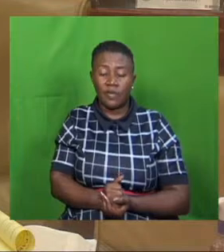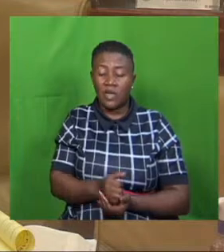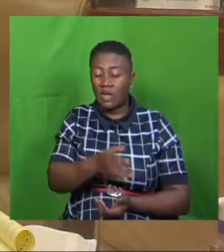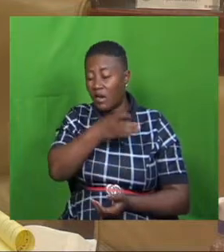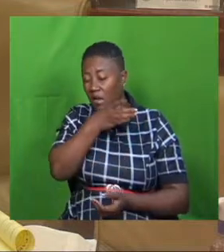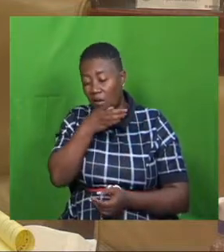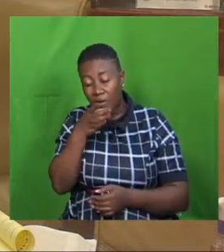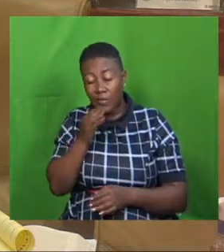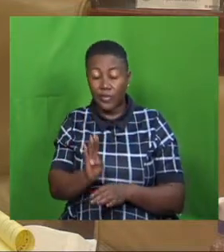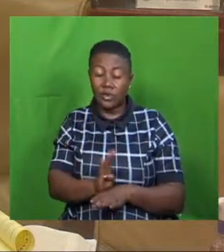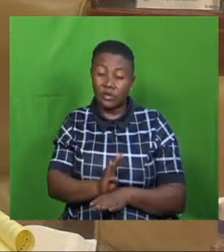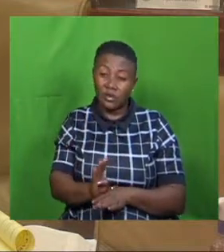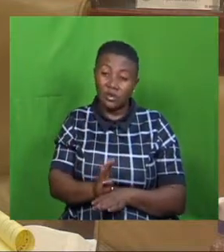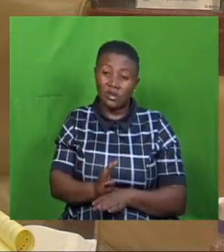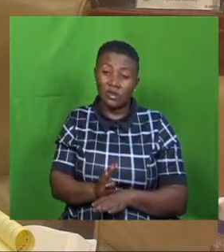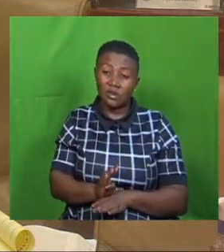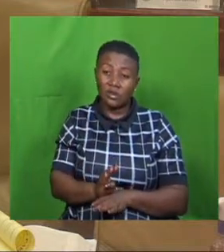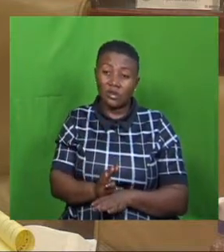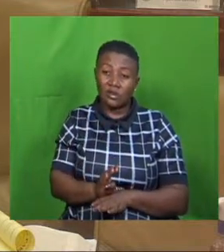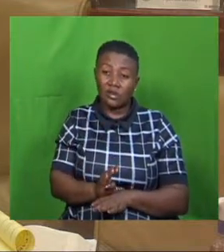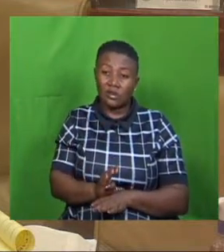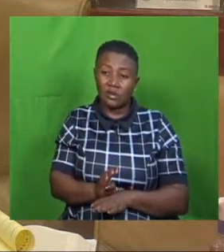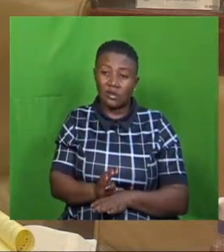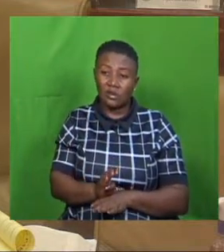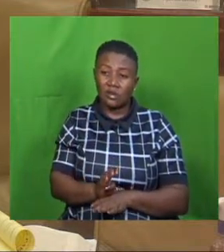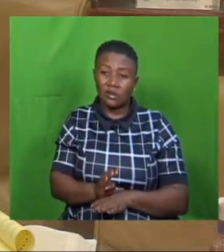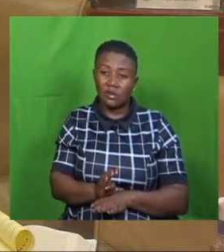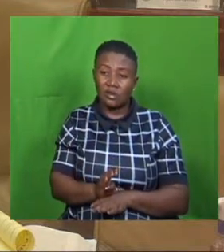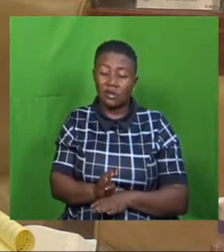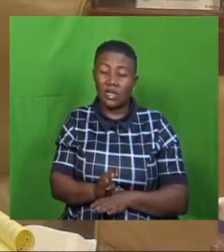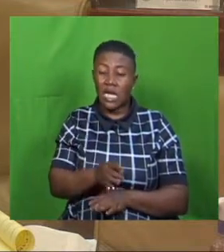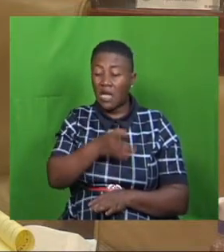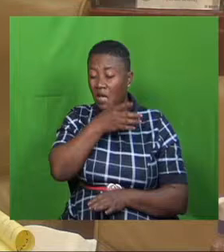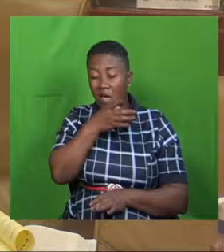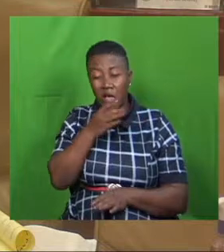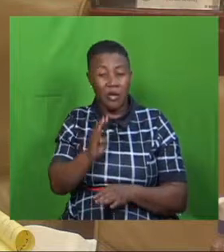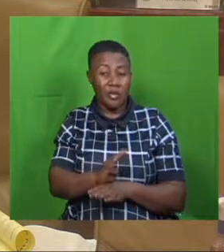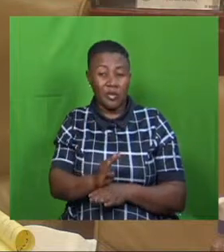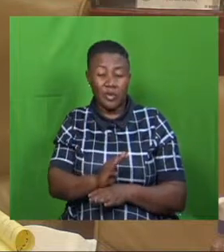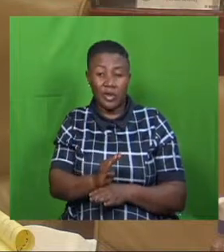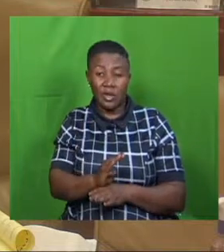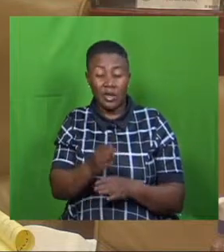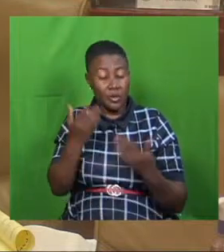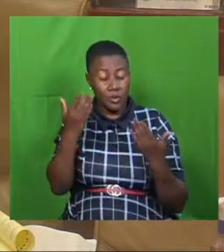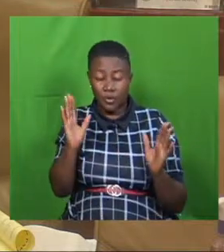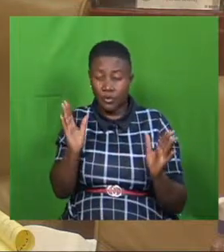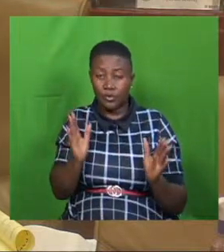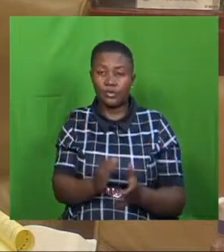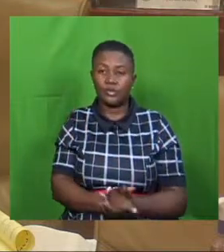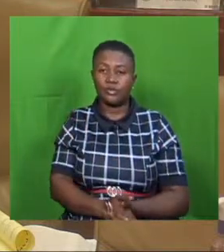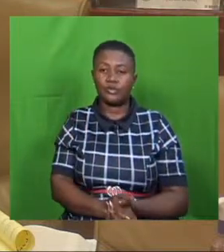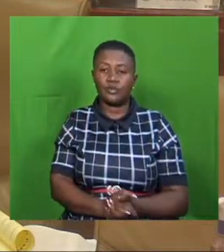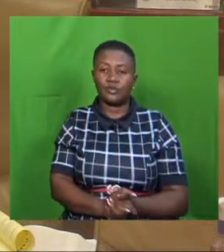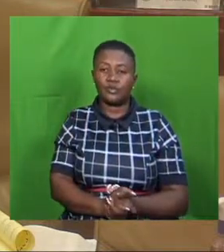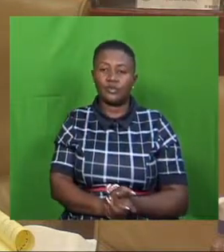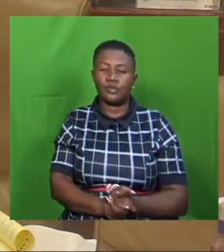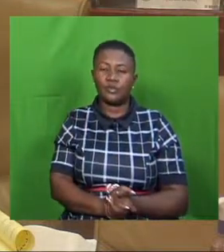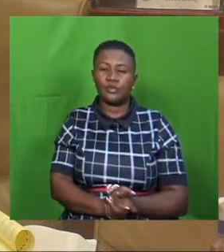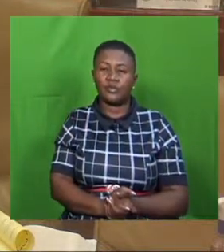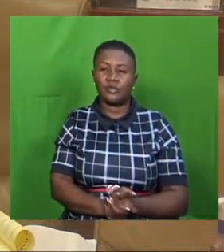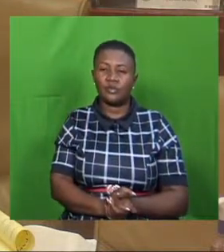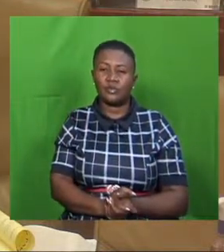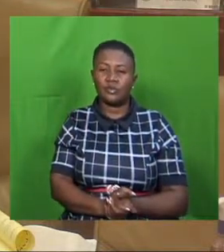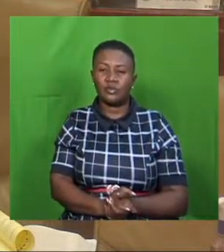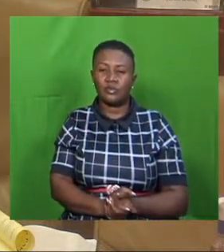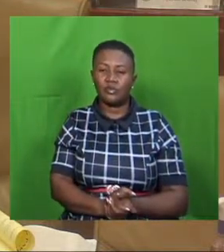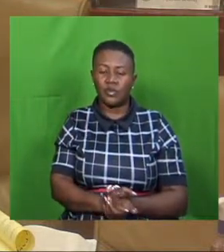agribusiness. I don't know whether it's agribusiness, but it's agribusiness and financial services. Honorable Speaker, my